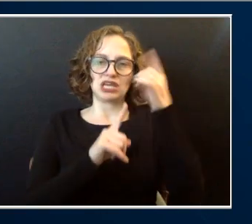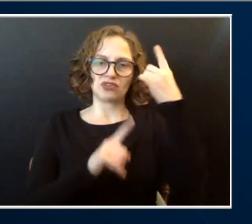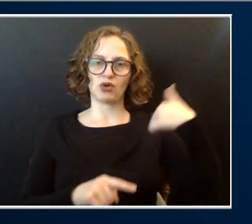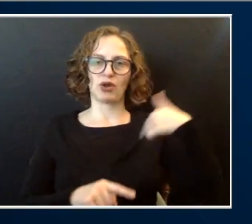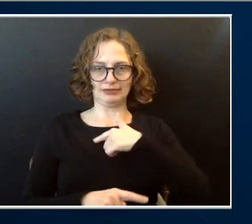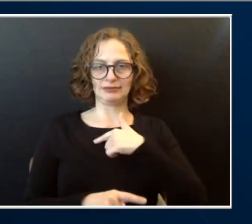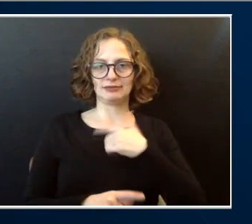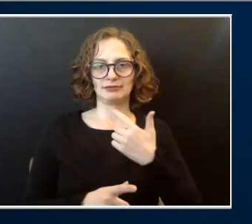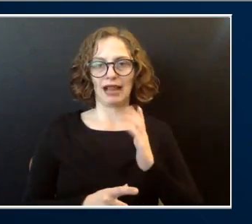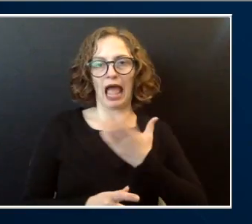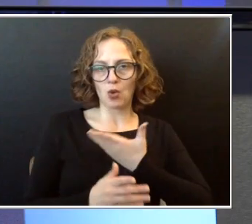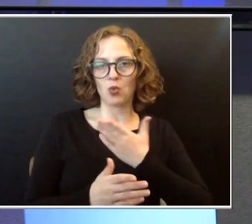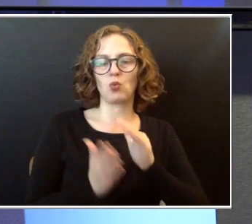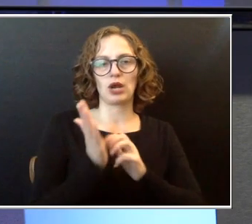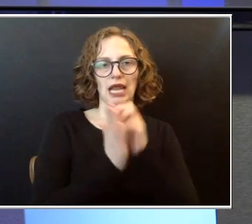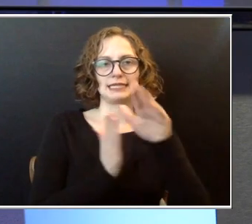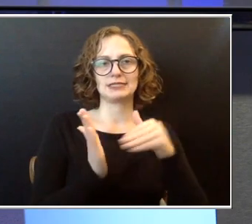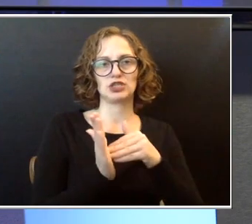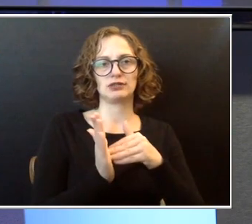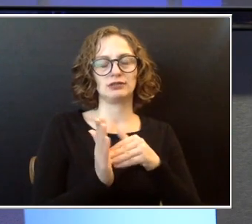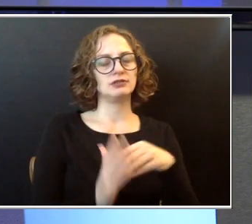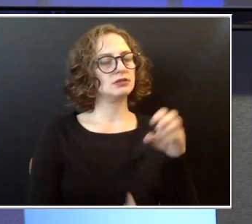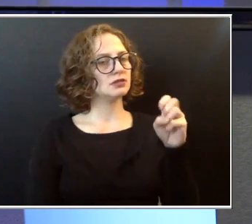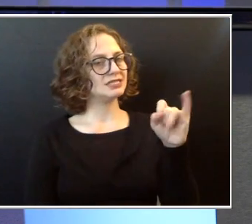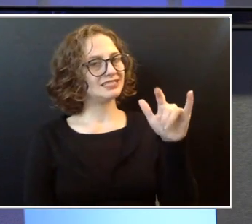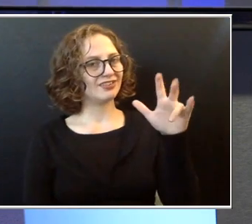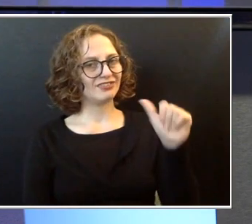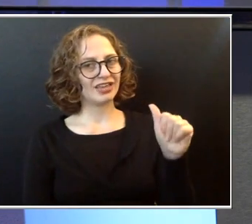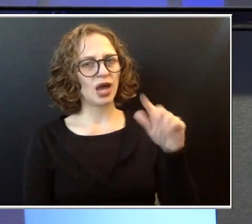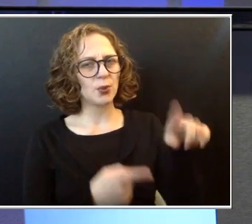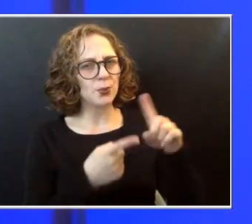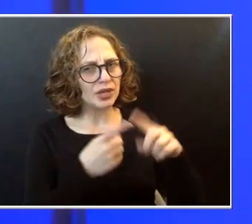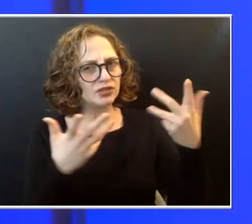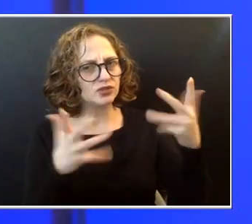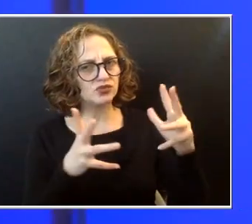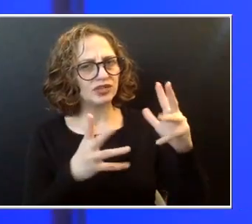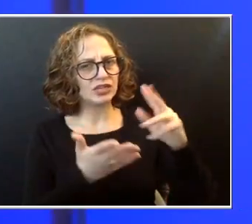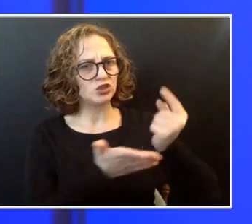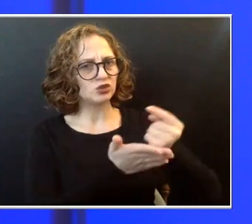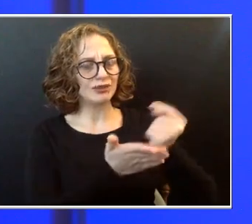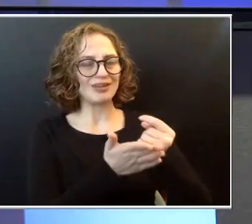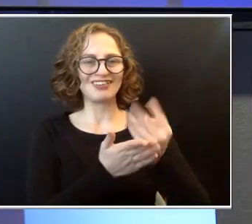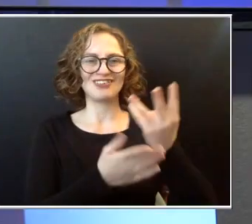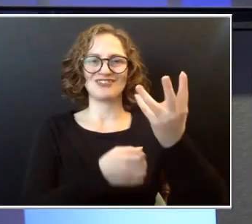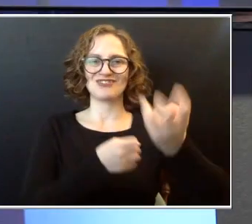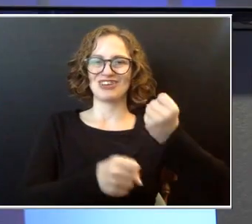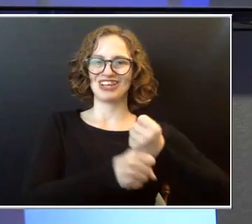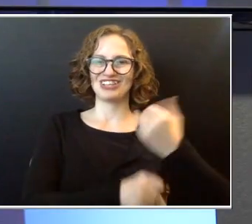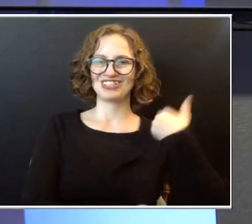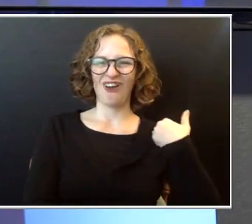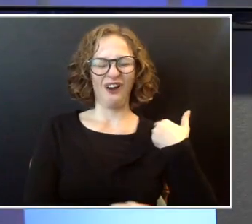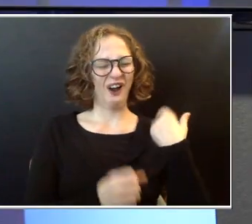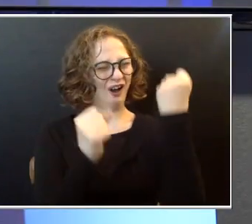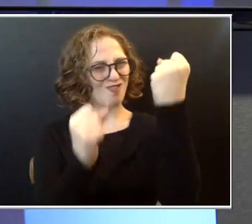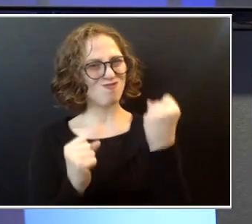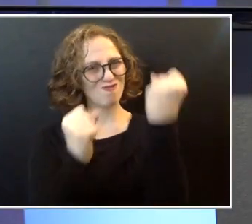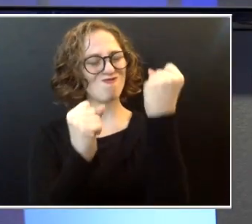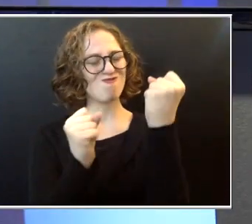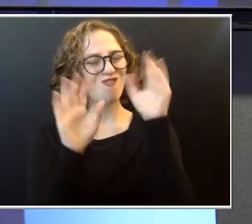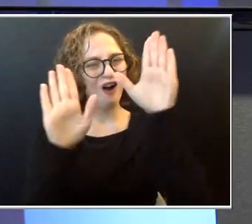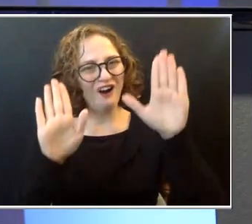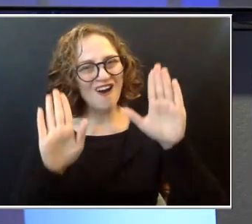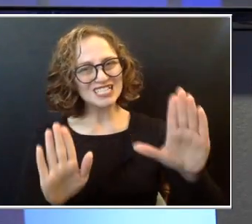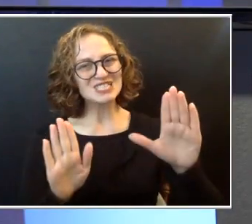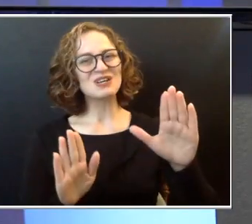how long has it been since you finished treatment? Oh, it's been 4 years. Right there, Yes. come on, that's It's awesome. been really